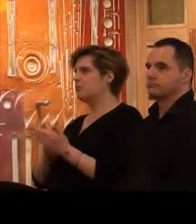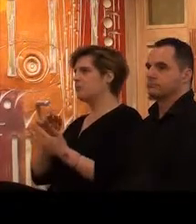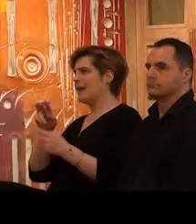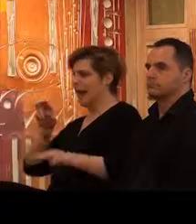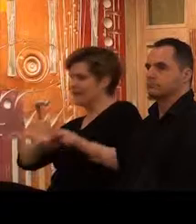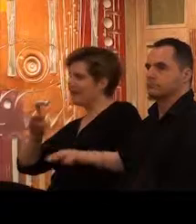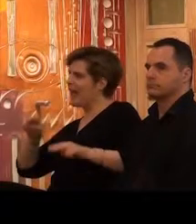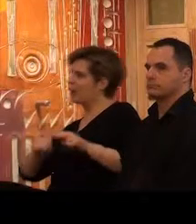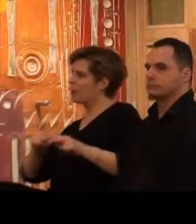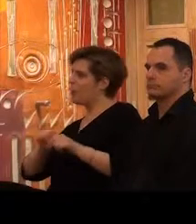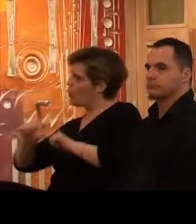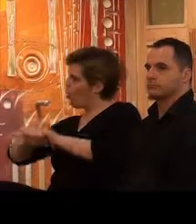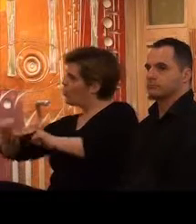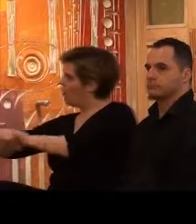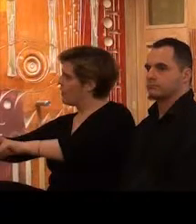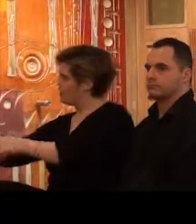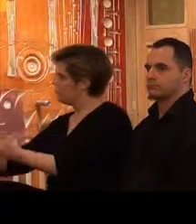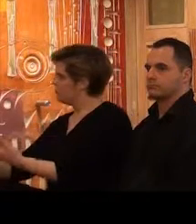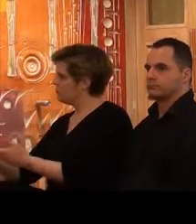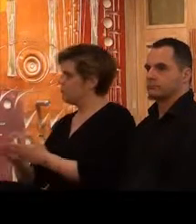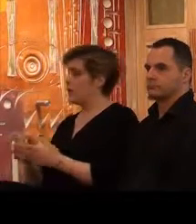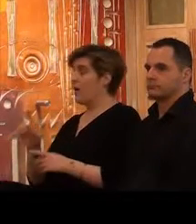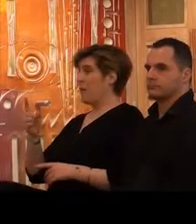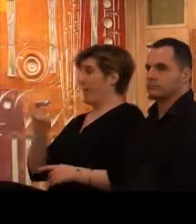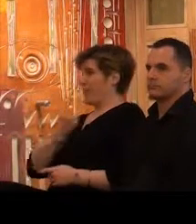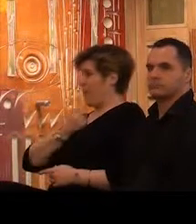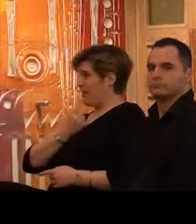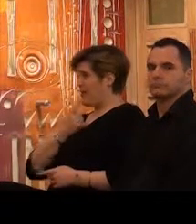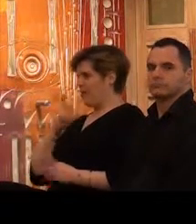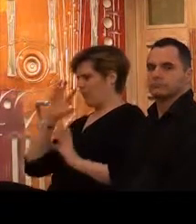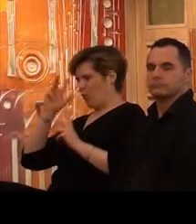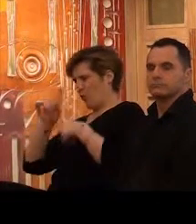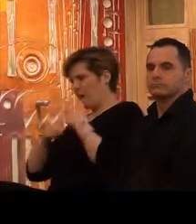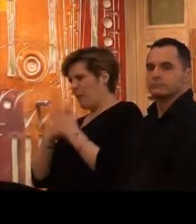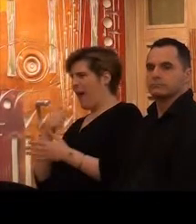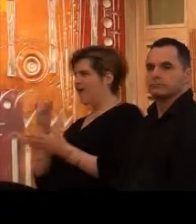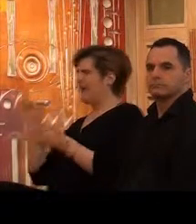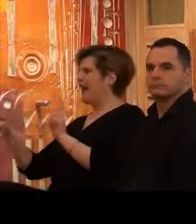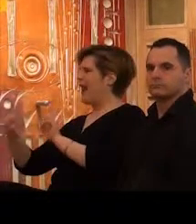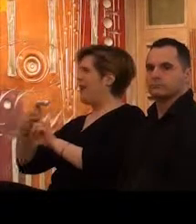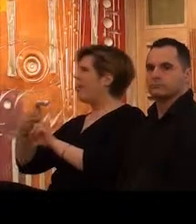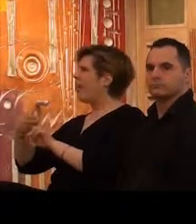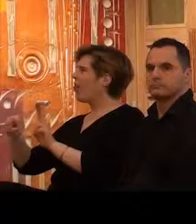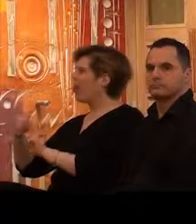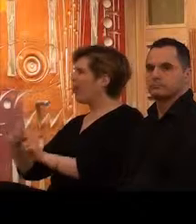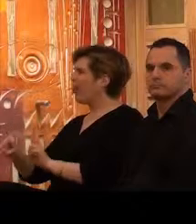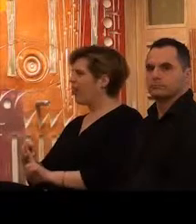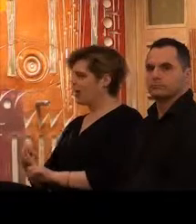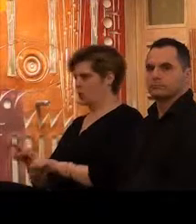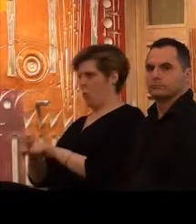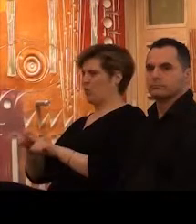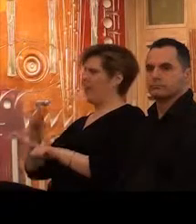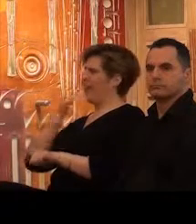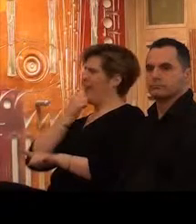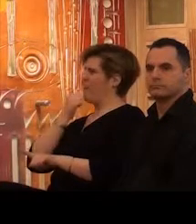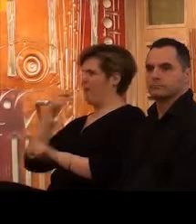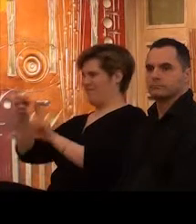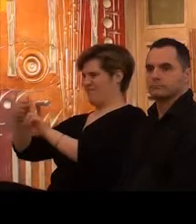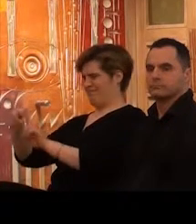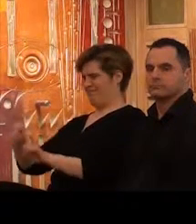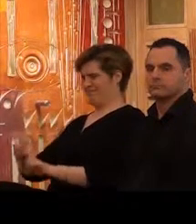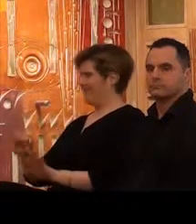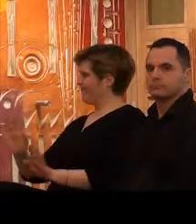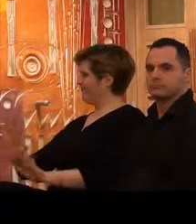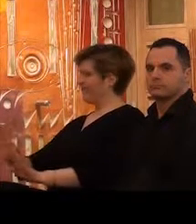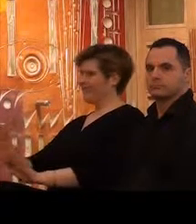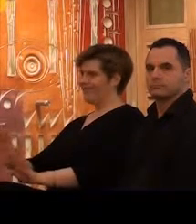spent my whole career worrying about labels and worrying about what happens when we start to put a number against children. And so from my point